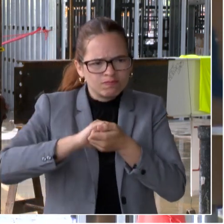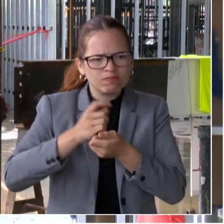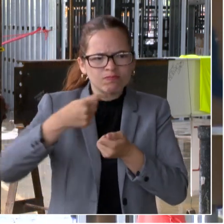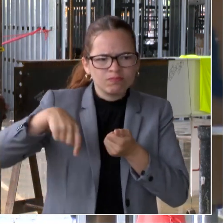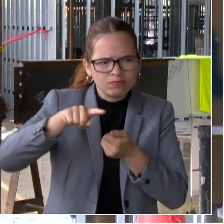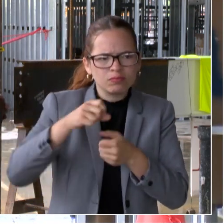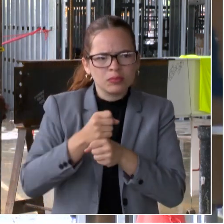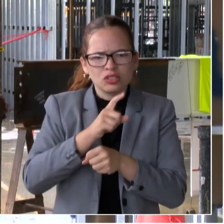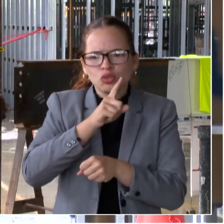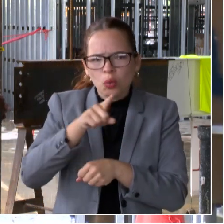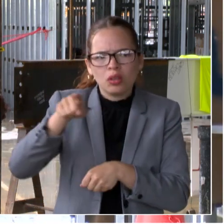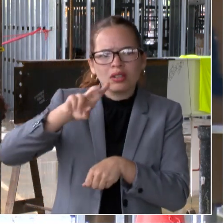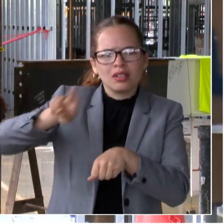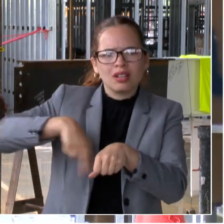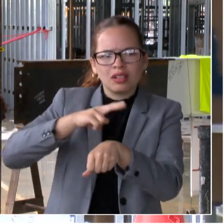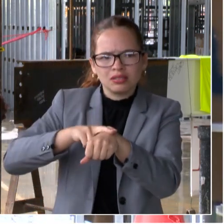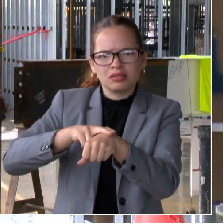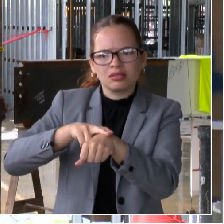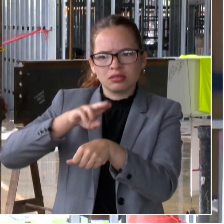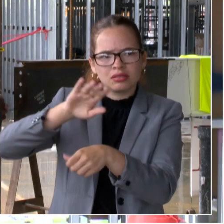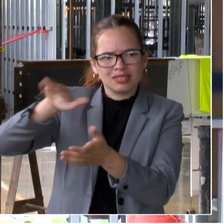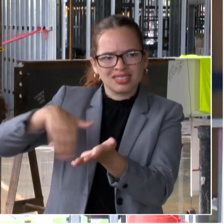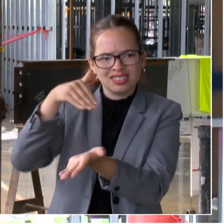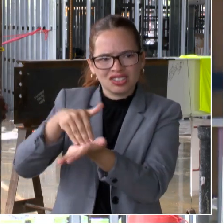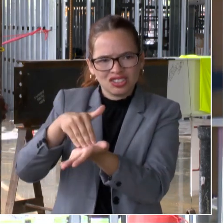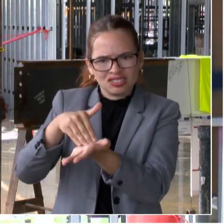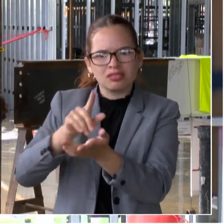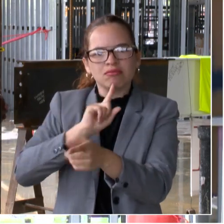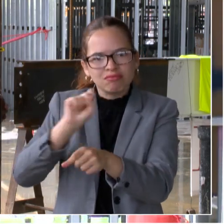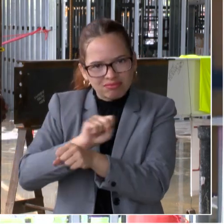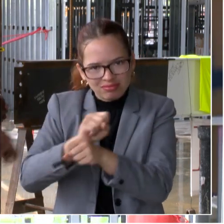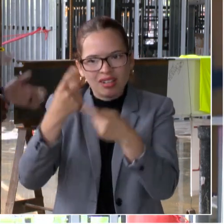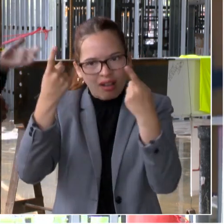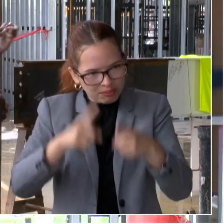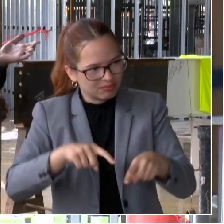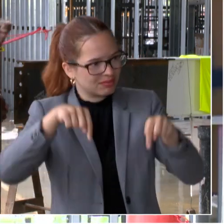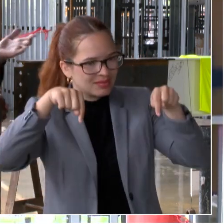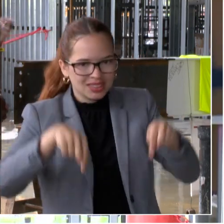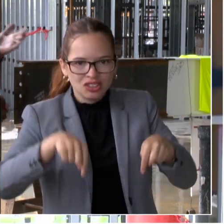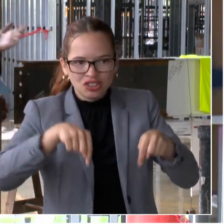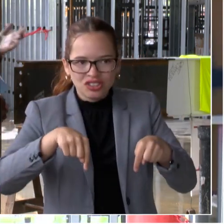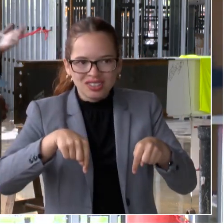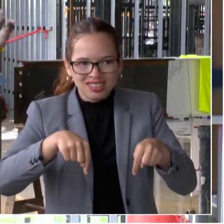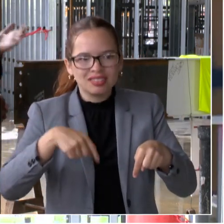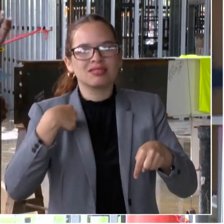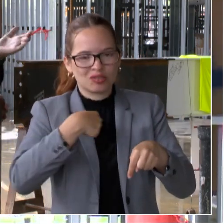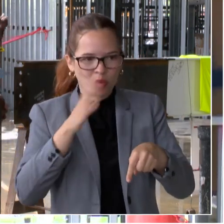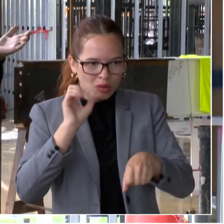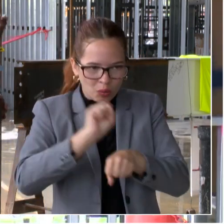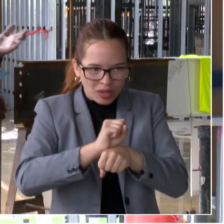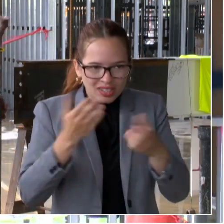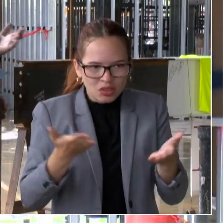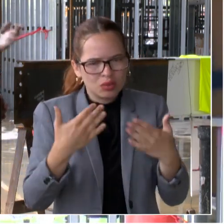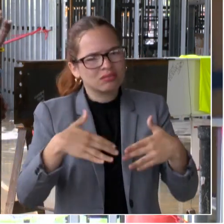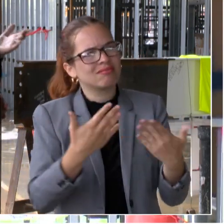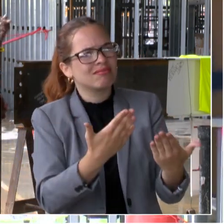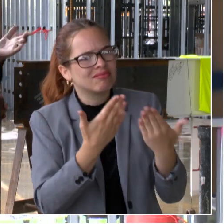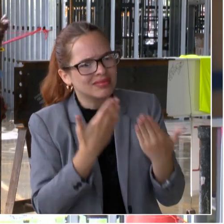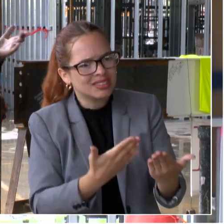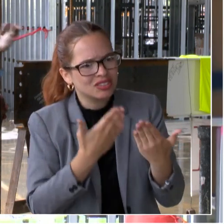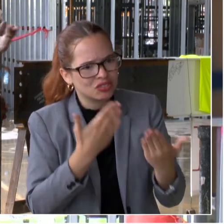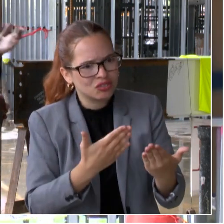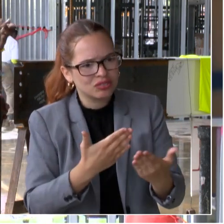that, he has been insistent and persistent and a very great partner to ensuring that